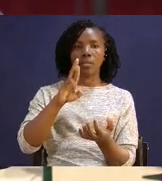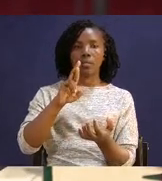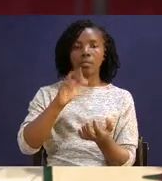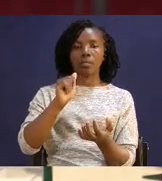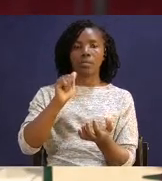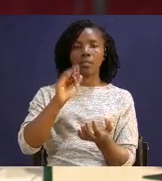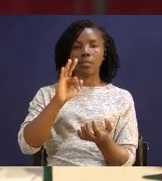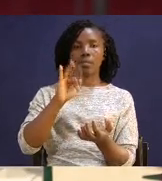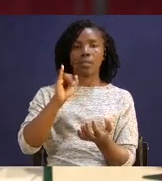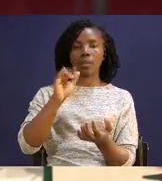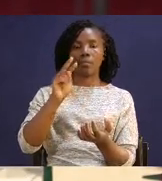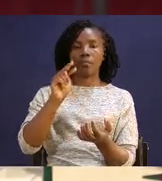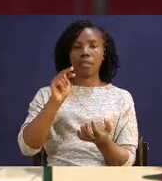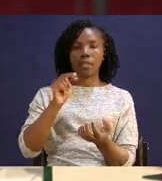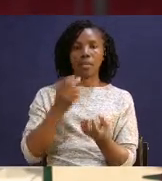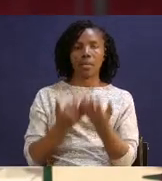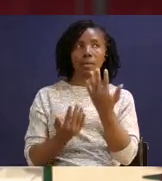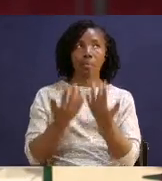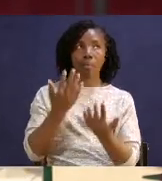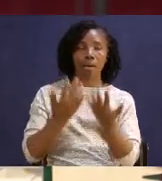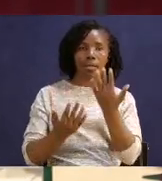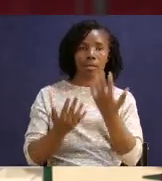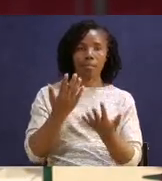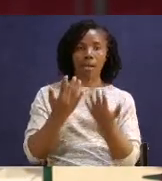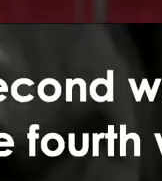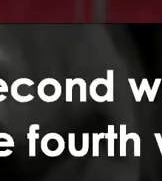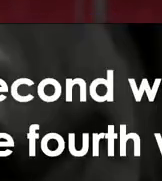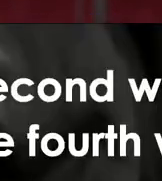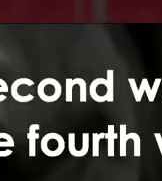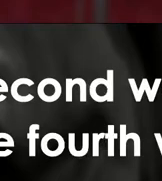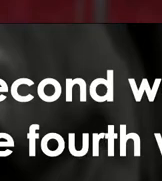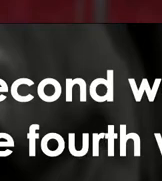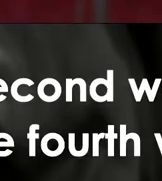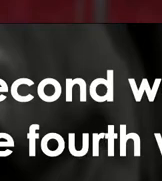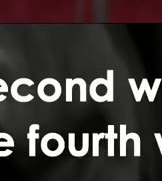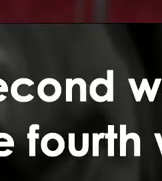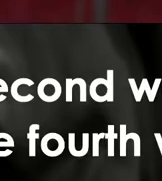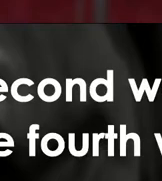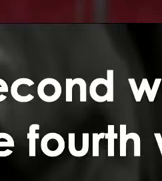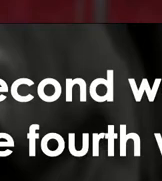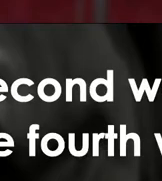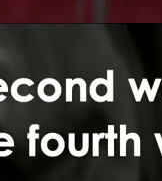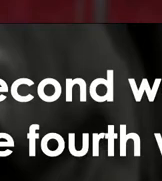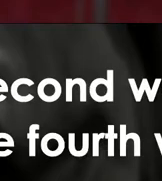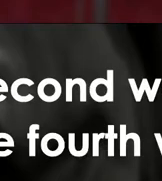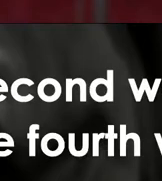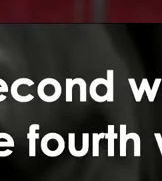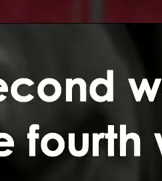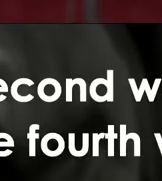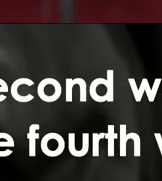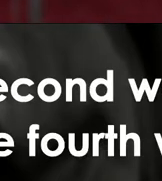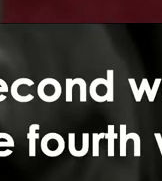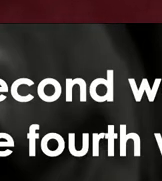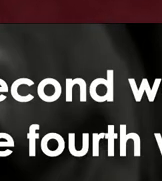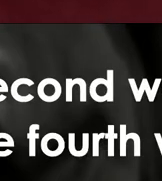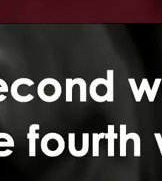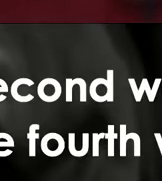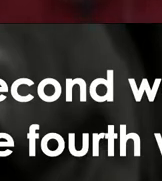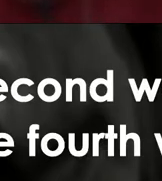They were just burning, sapphire, just fire. Seraphim. We also have what, the ones we call the cherubim.